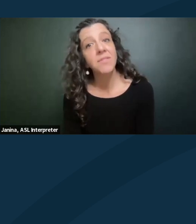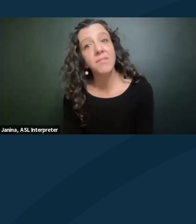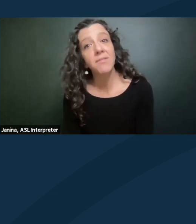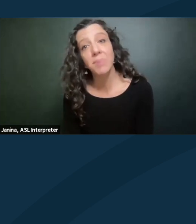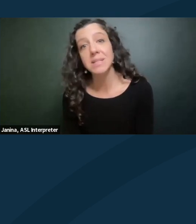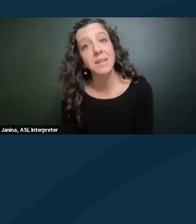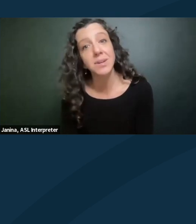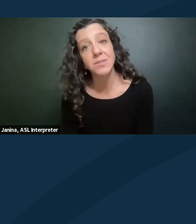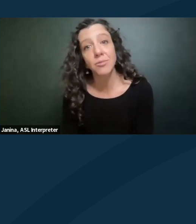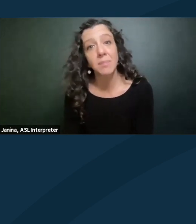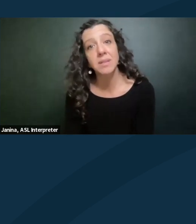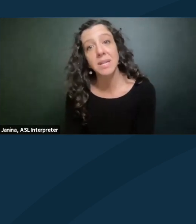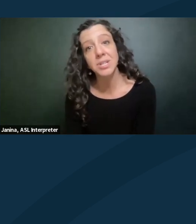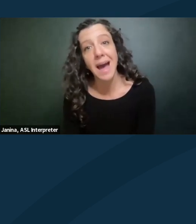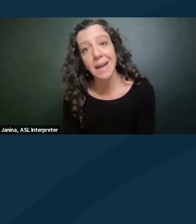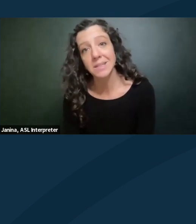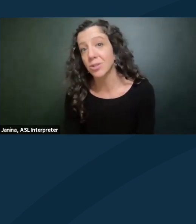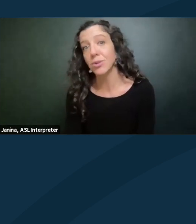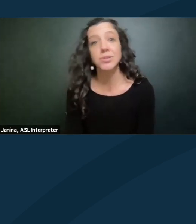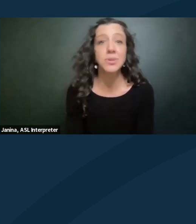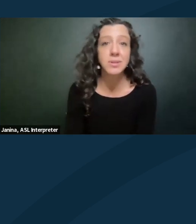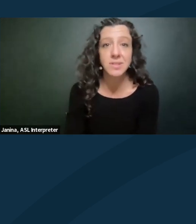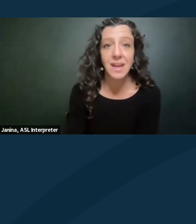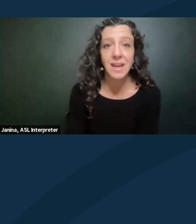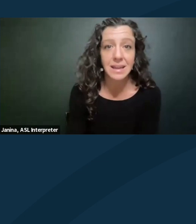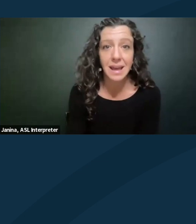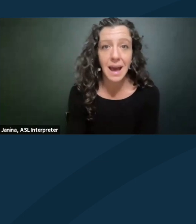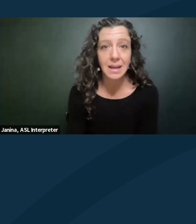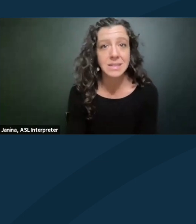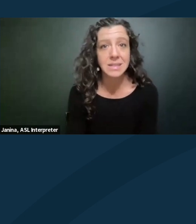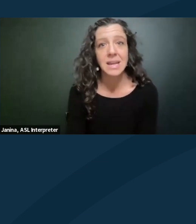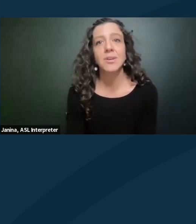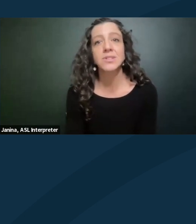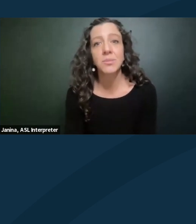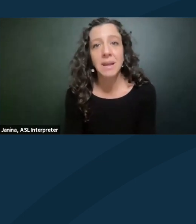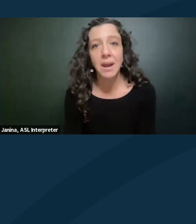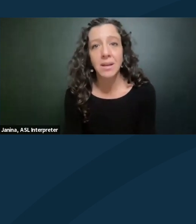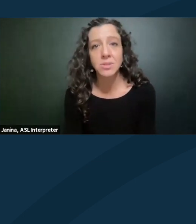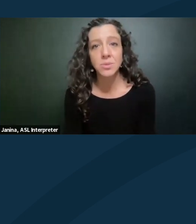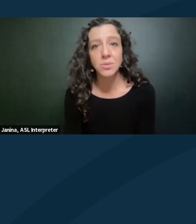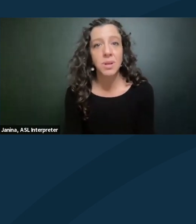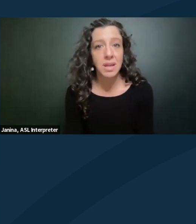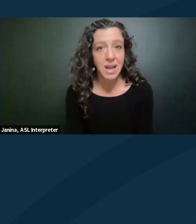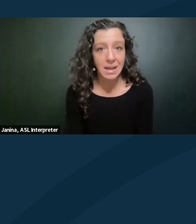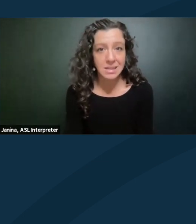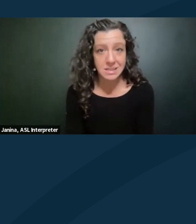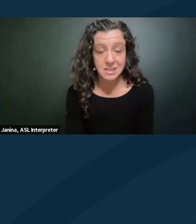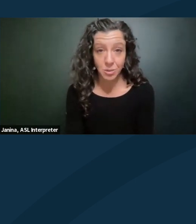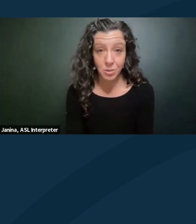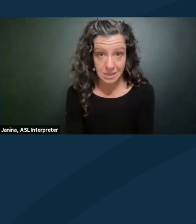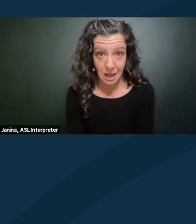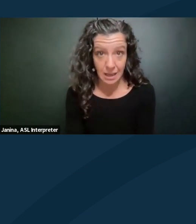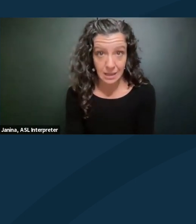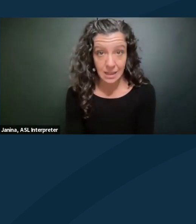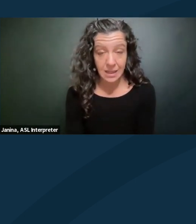In the 50+ years of the Rehabilitation Act and the 32 years of the ADA Act, there are still many areas where communication access